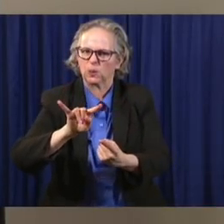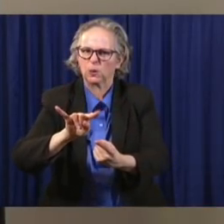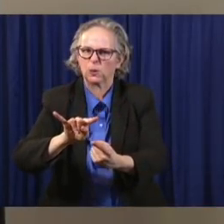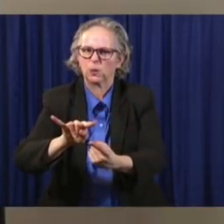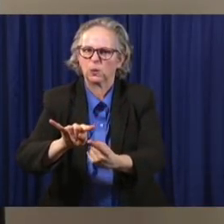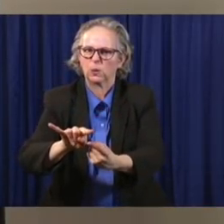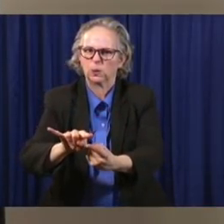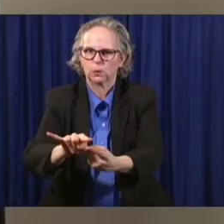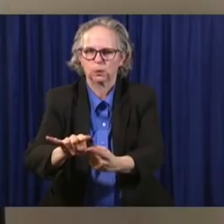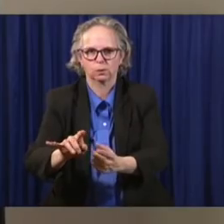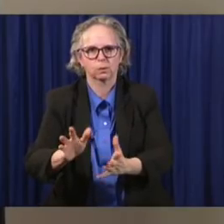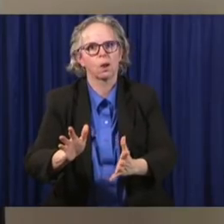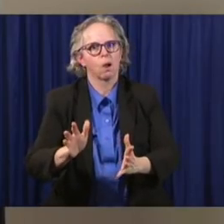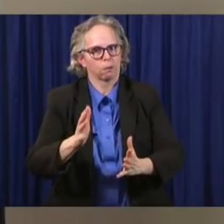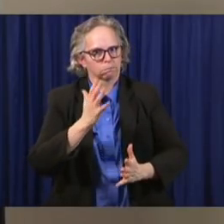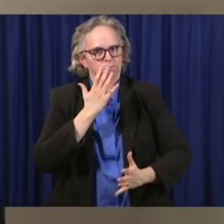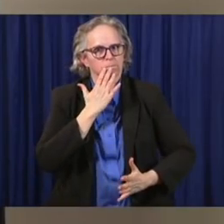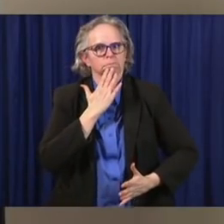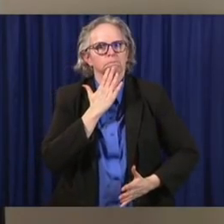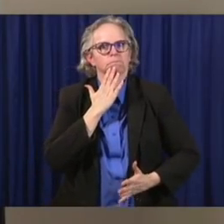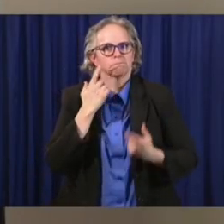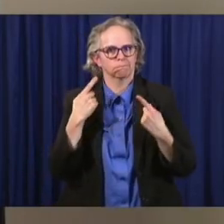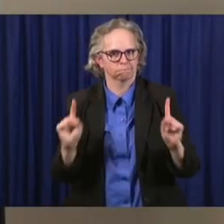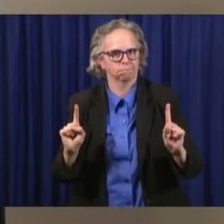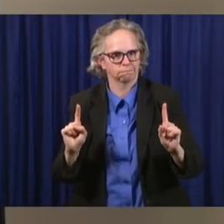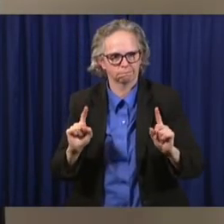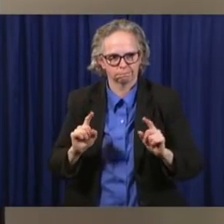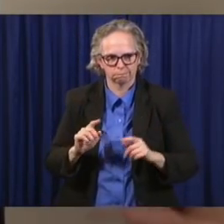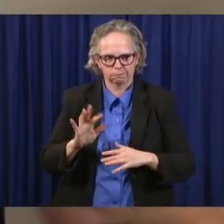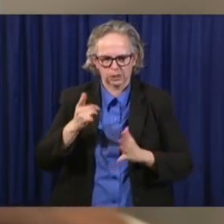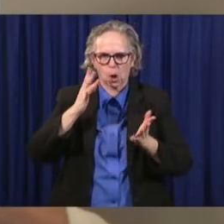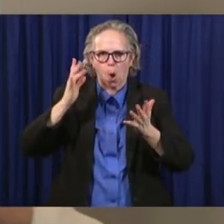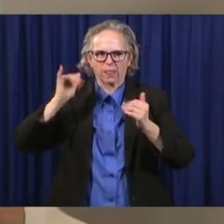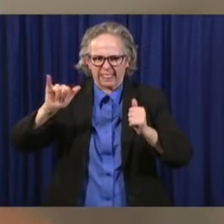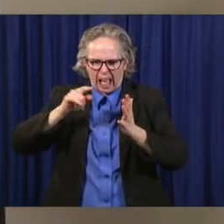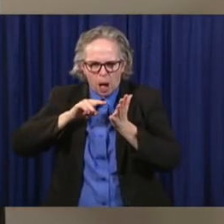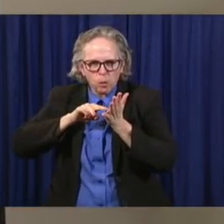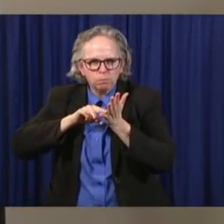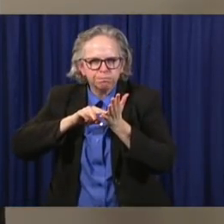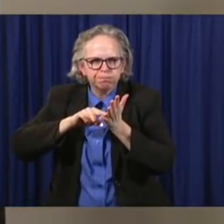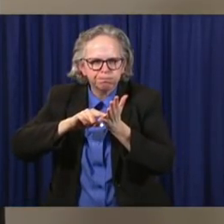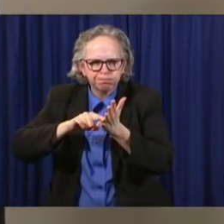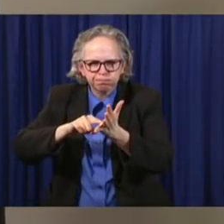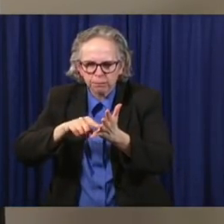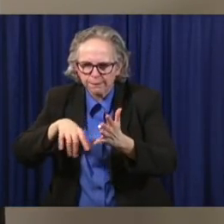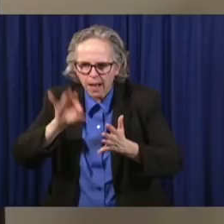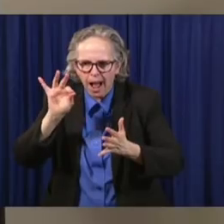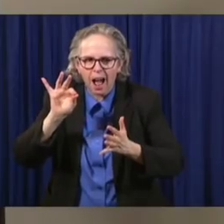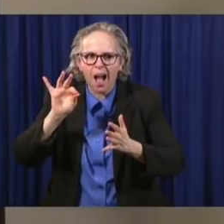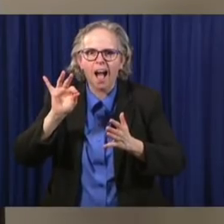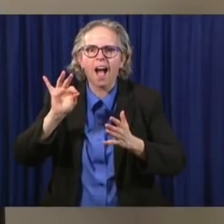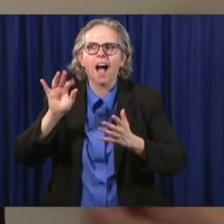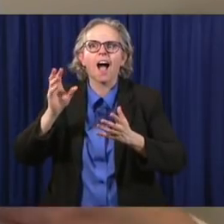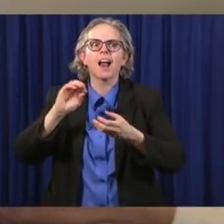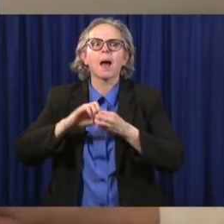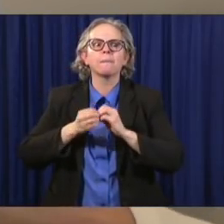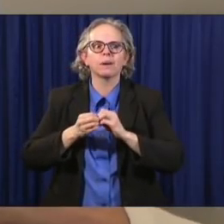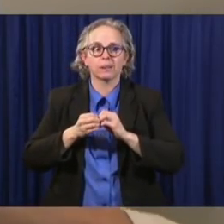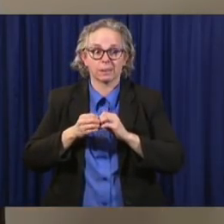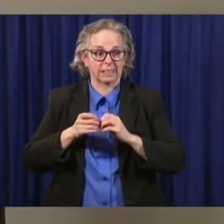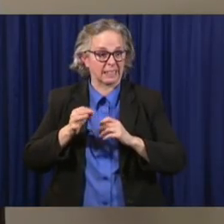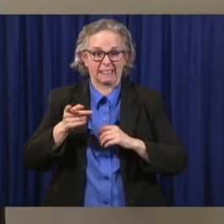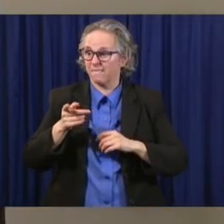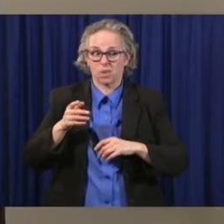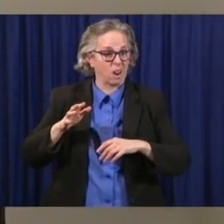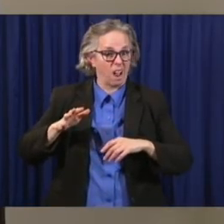as possible by that contact tracing and people isolating. If you don't do this, the one person can give it to